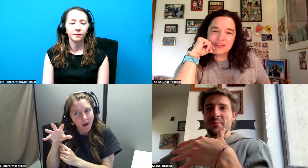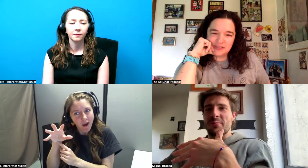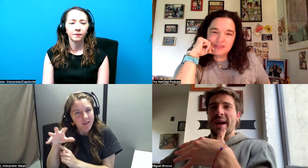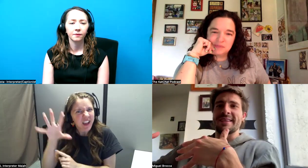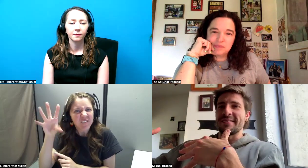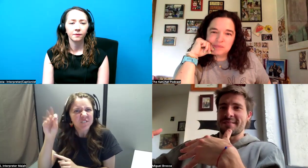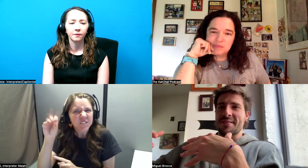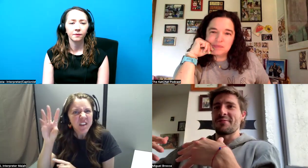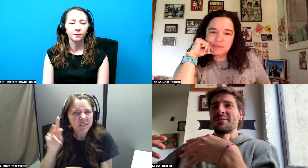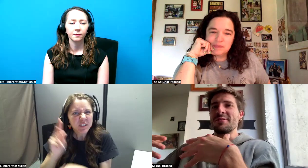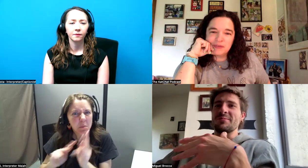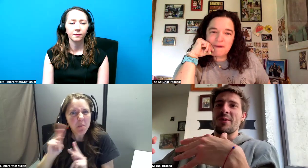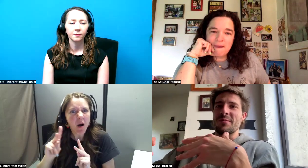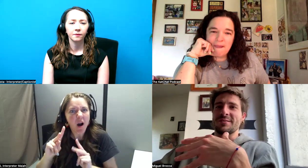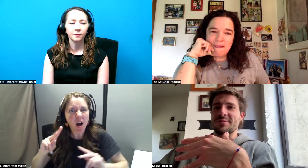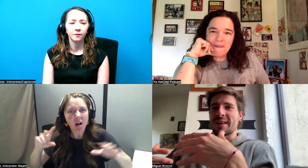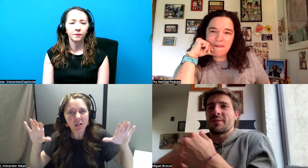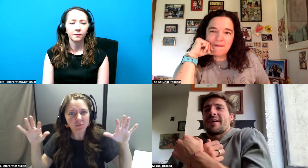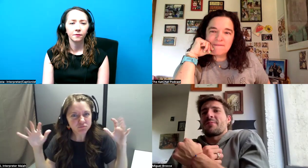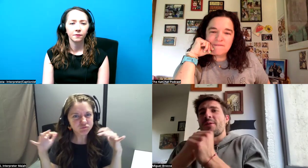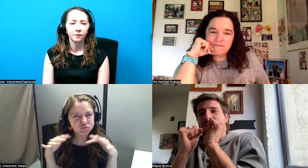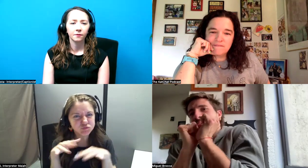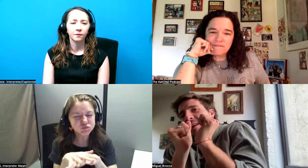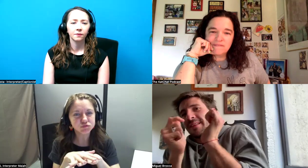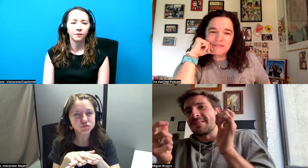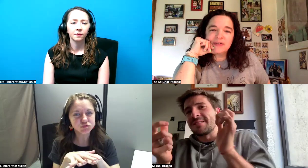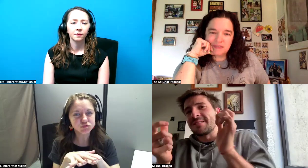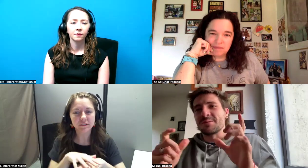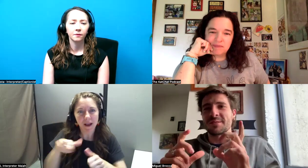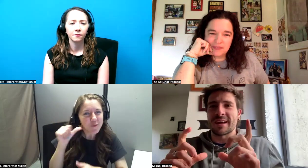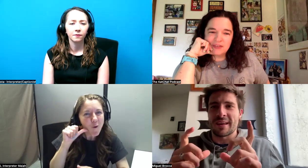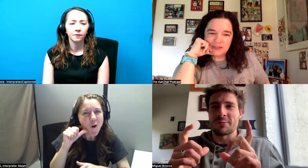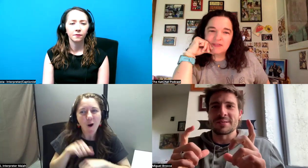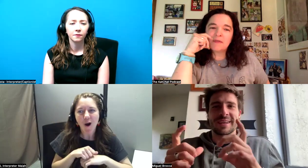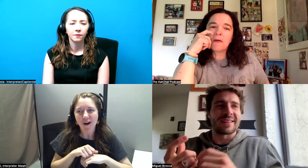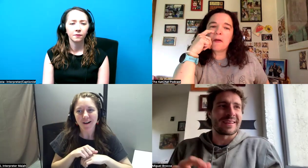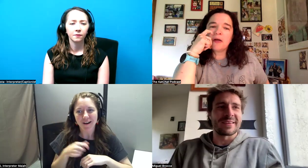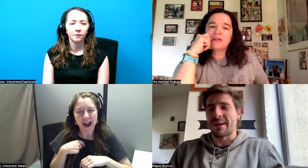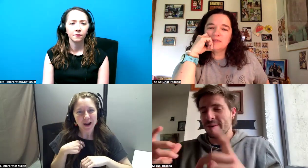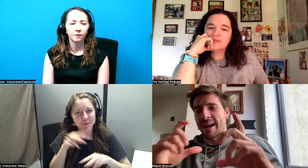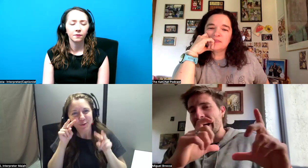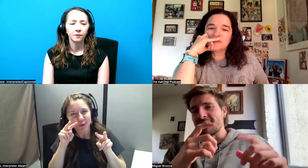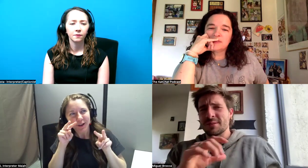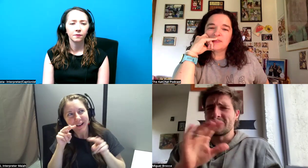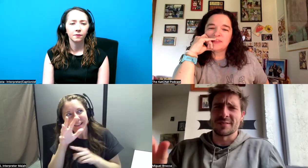50 people packed in that very small restaurant, like behind the bar. They were all like this. You were looking at, I was looking at like the camera guy, Axel, which is a